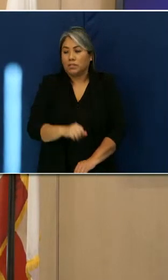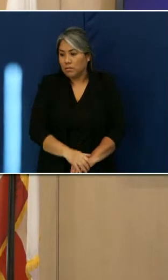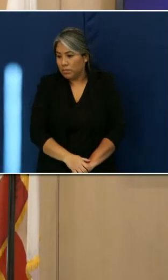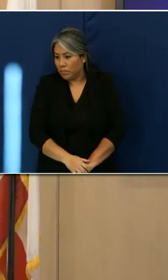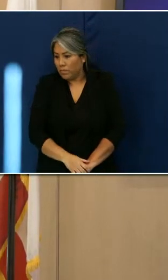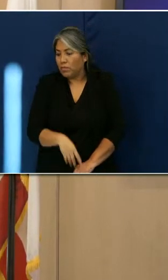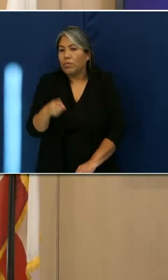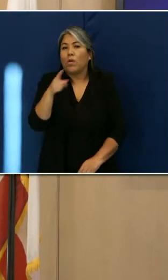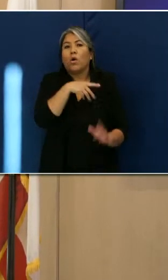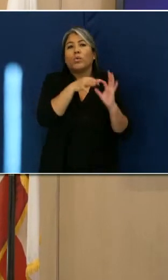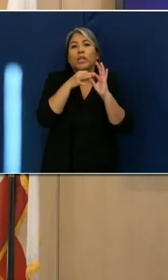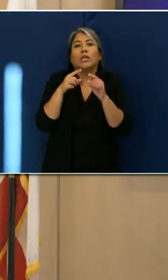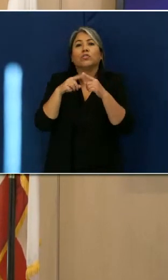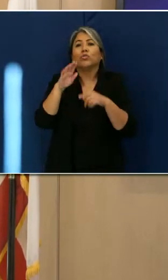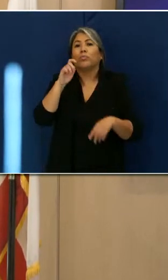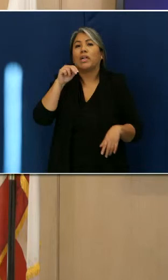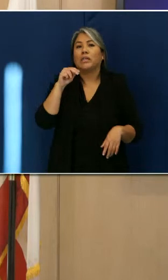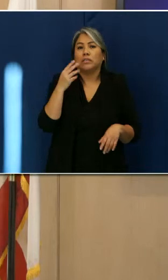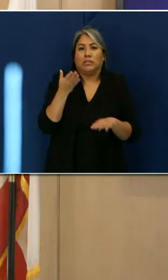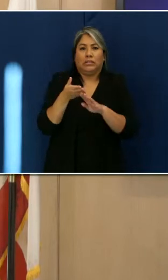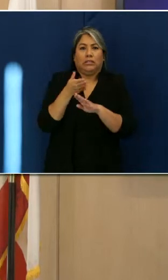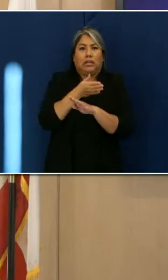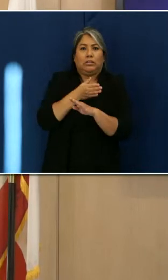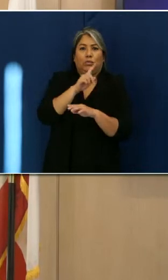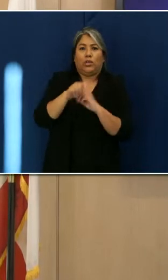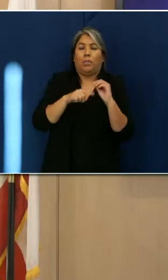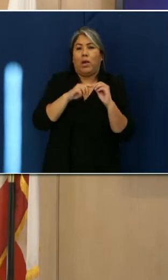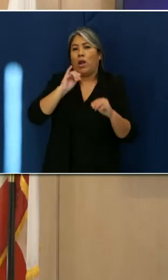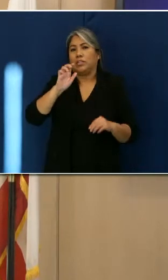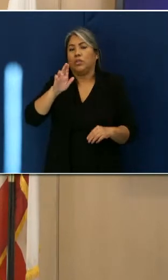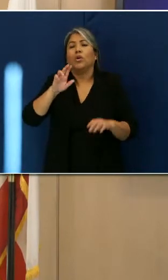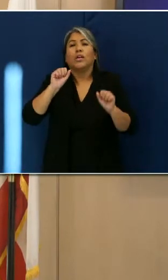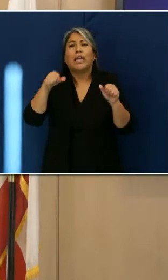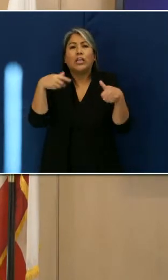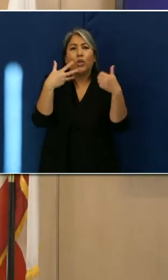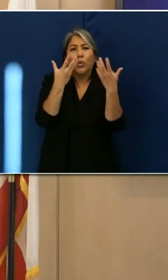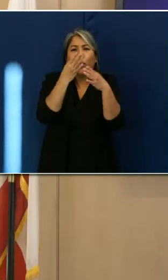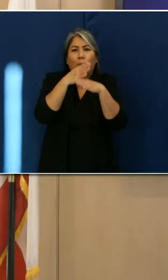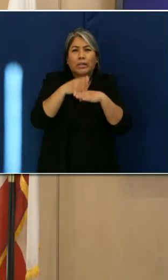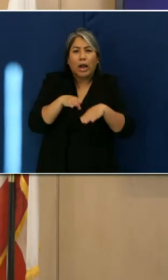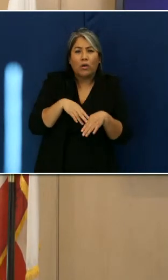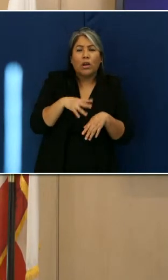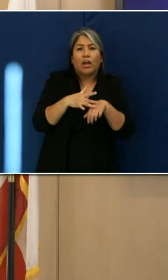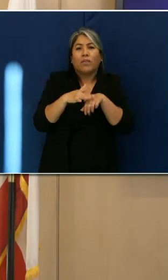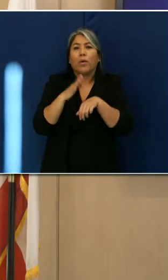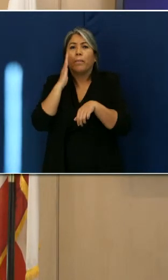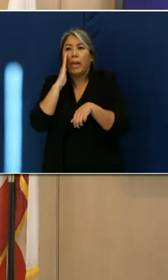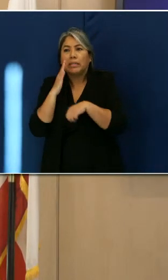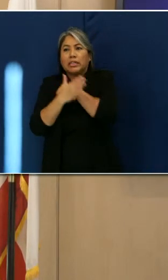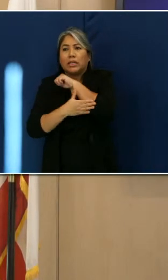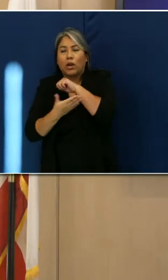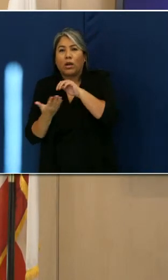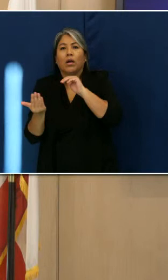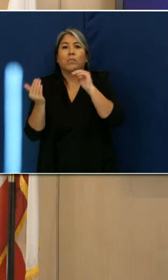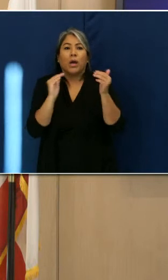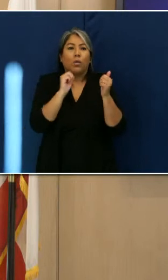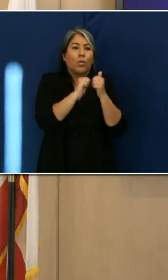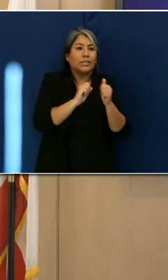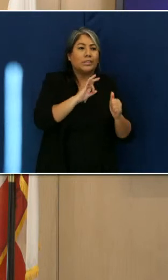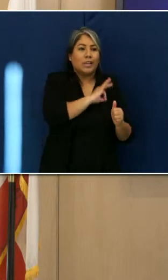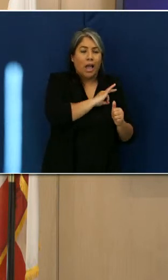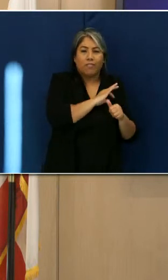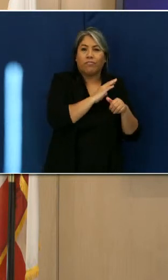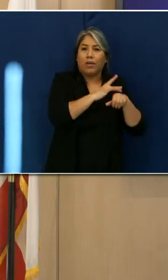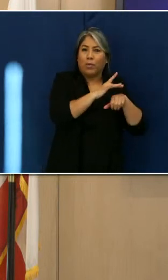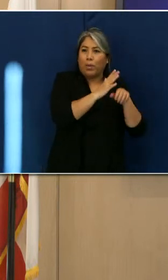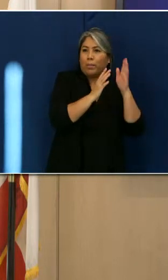Relating to Brandon's last question about the ICU situation, can you just break down the available beds in our county versus the available beds with staff? I know you